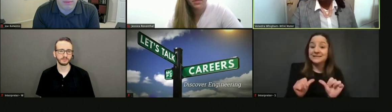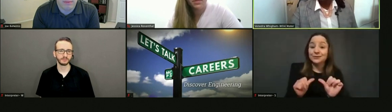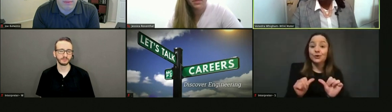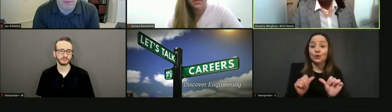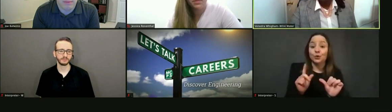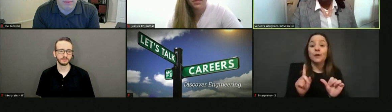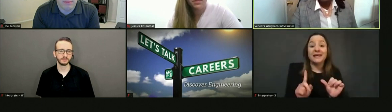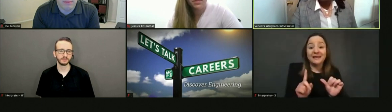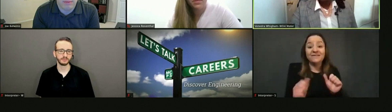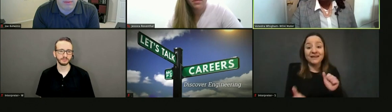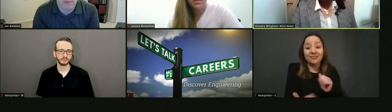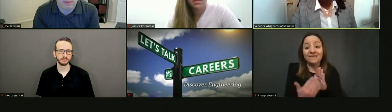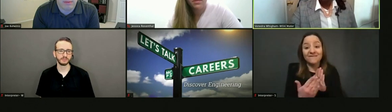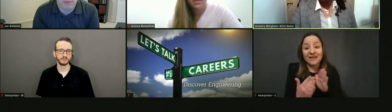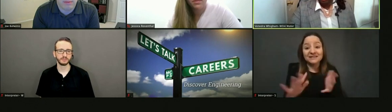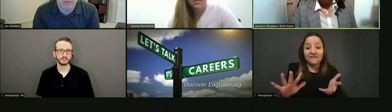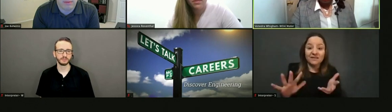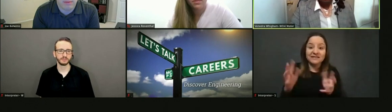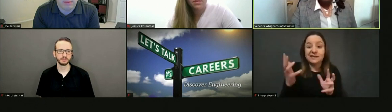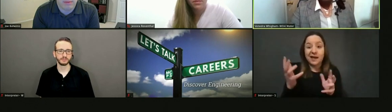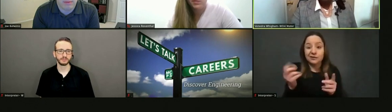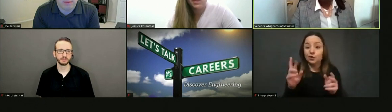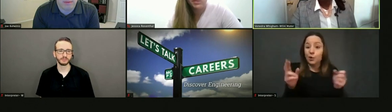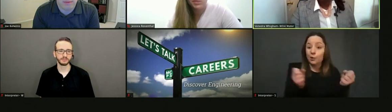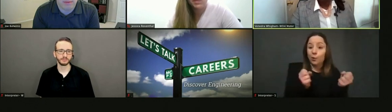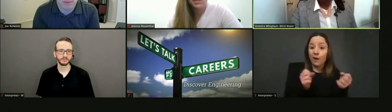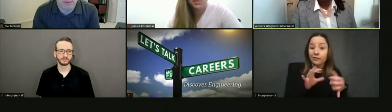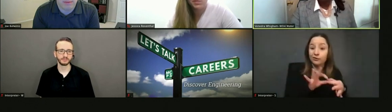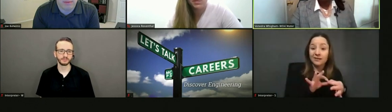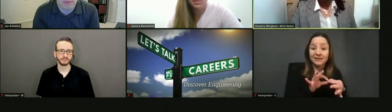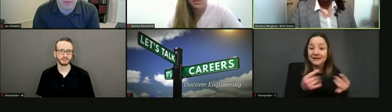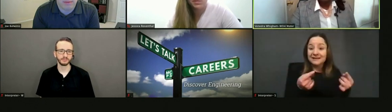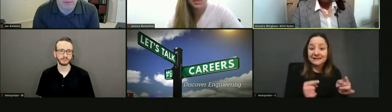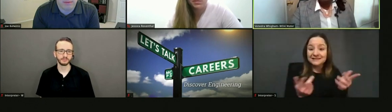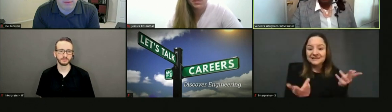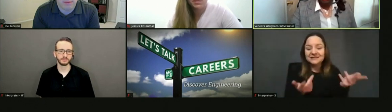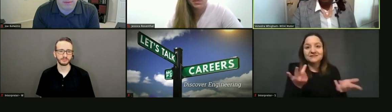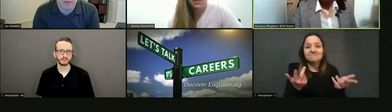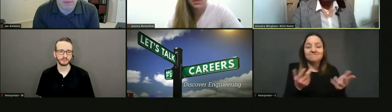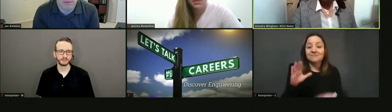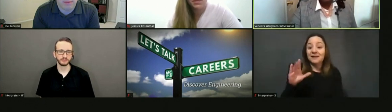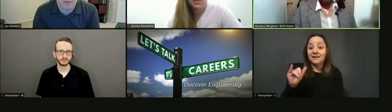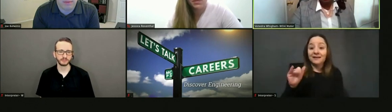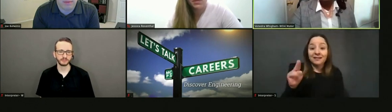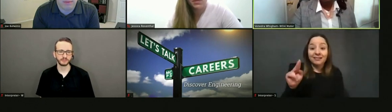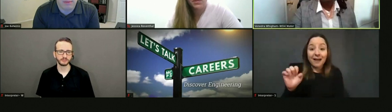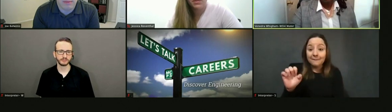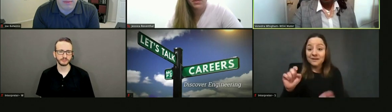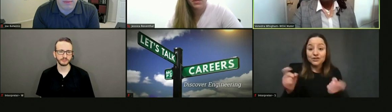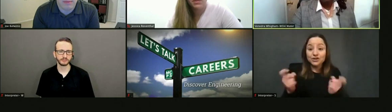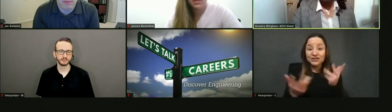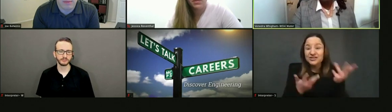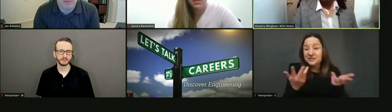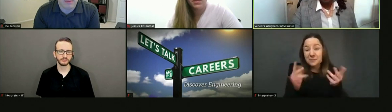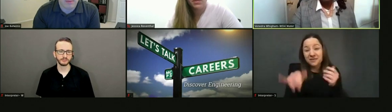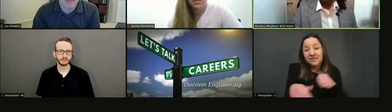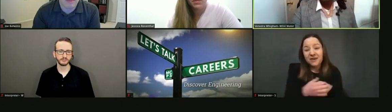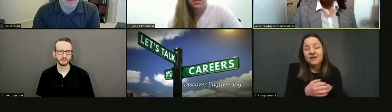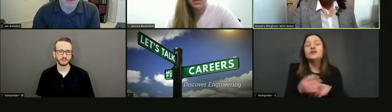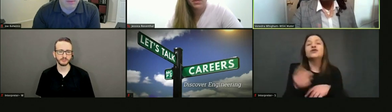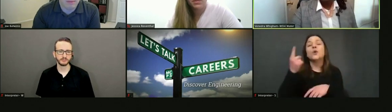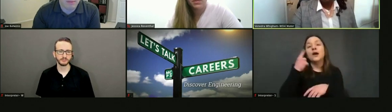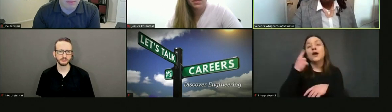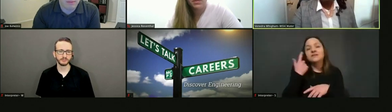face of a disaster or weather-related incident or, you know, the climate changes or something like that? So I think